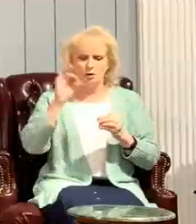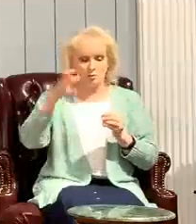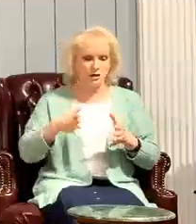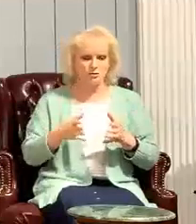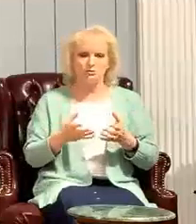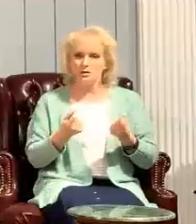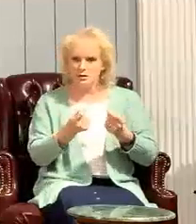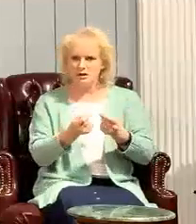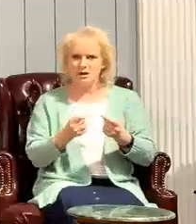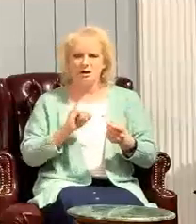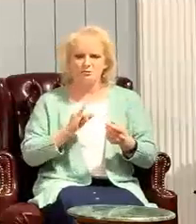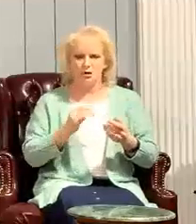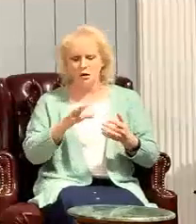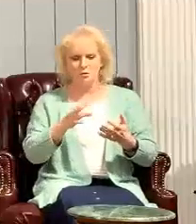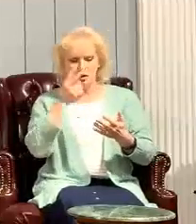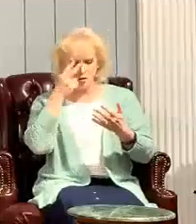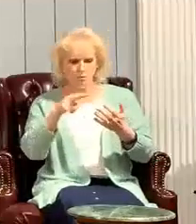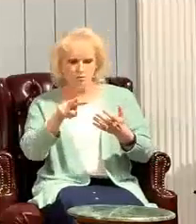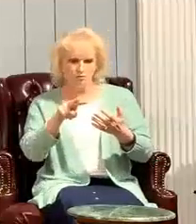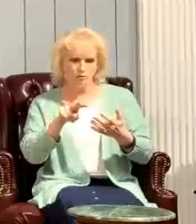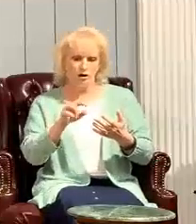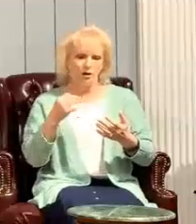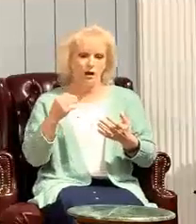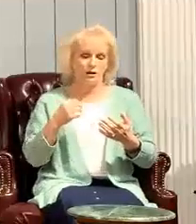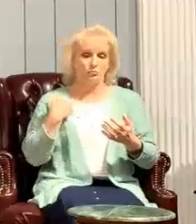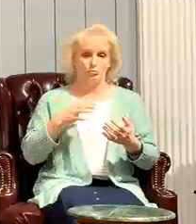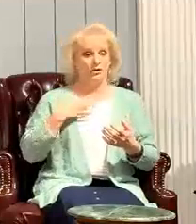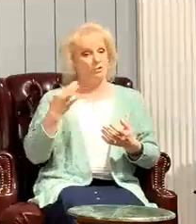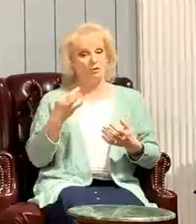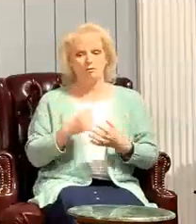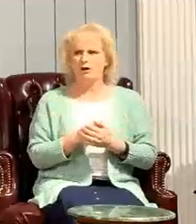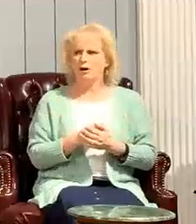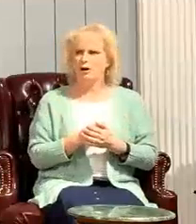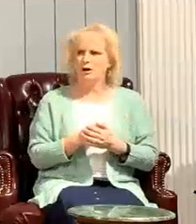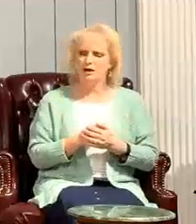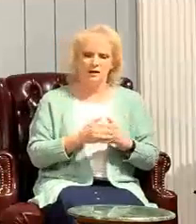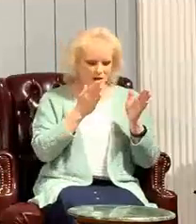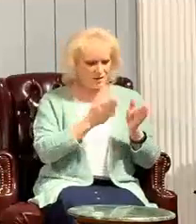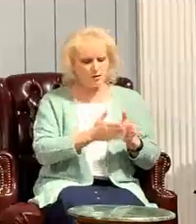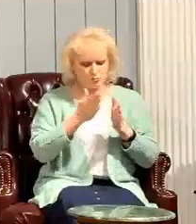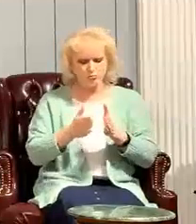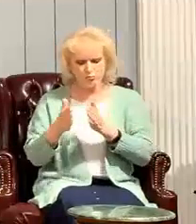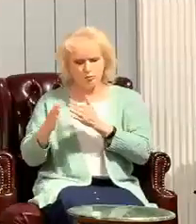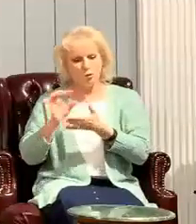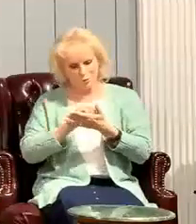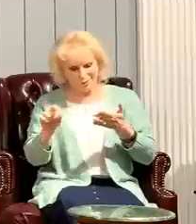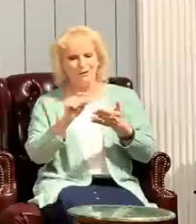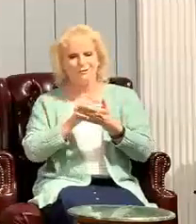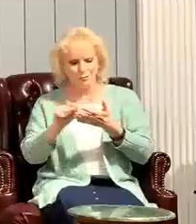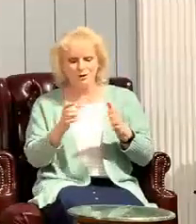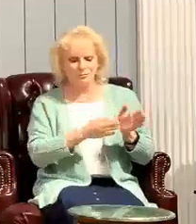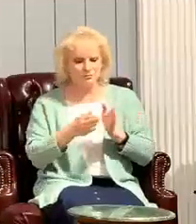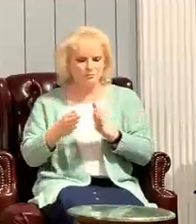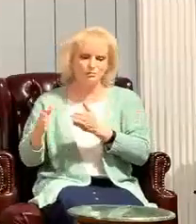ahead and went and checked into it. And sure enough, we qualified. And they had to go through a process. It takes weeks for you to go through the process. And